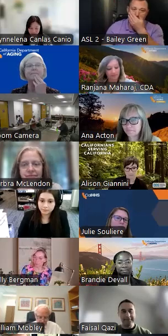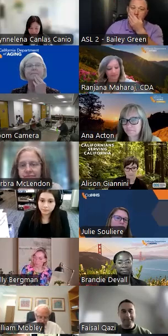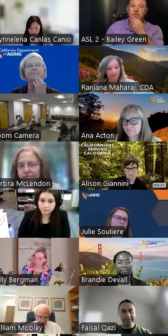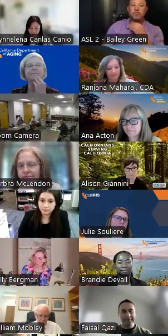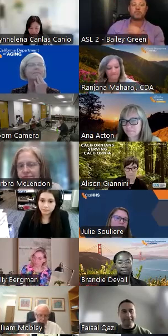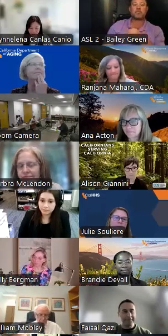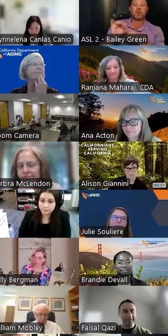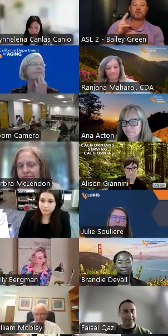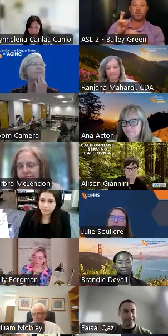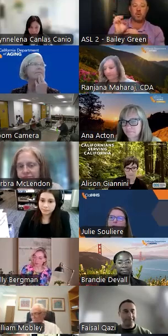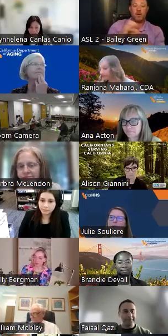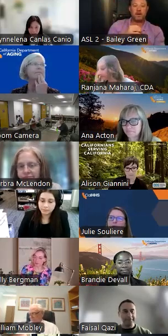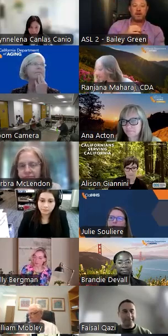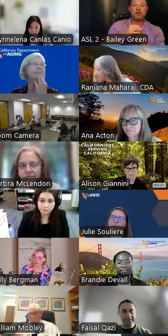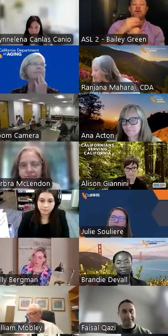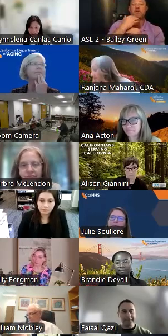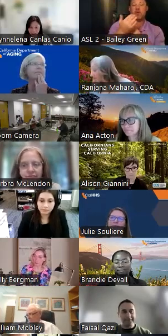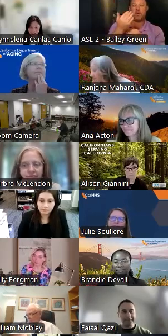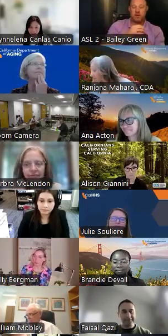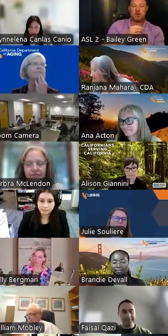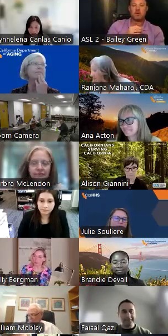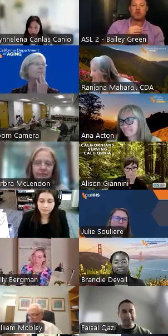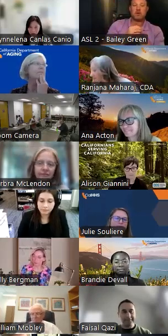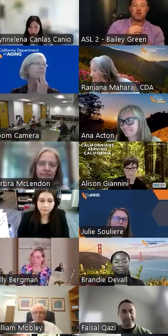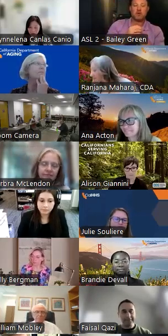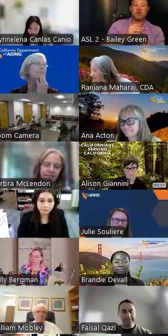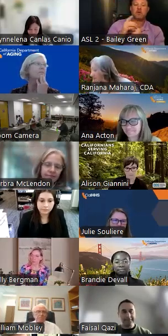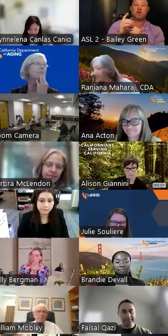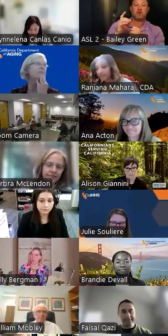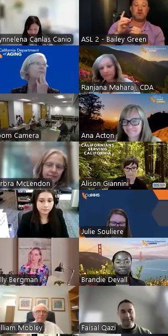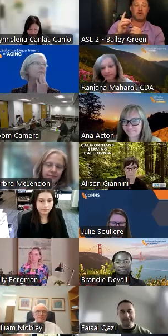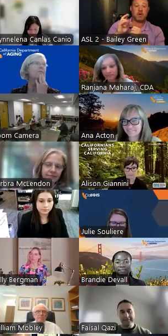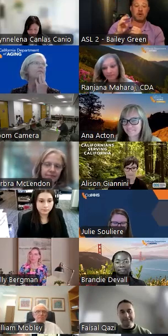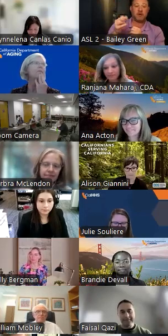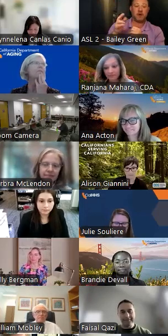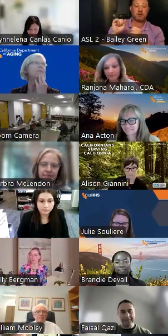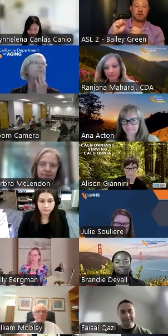Julie. Good morning. Dr. Frias.